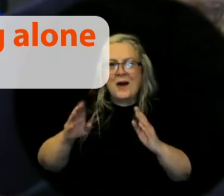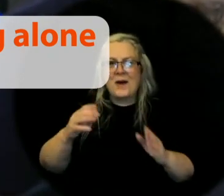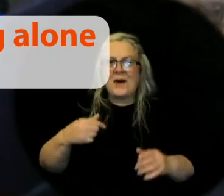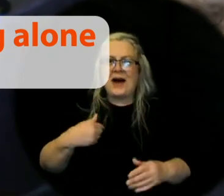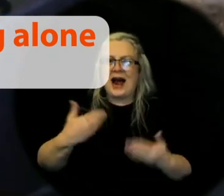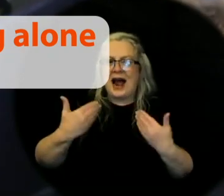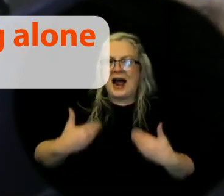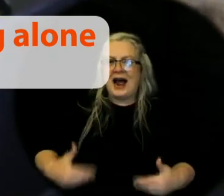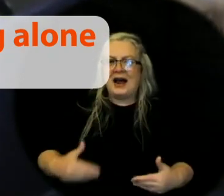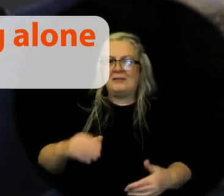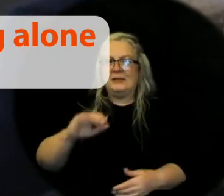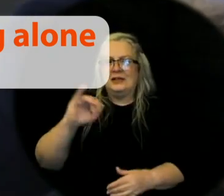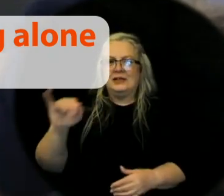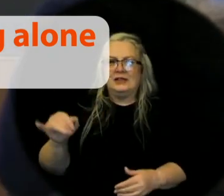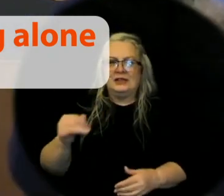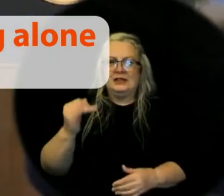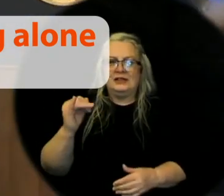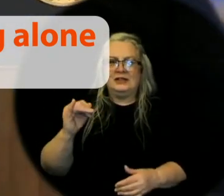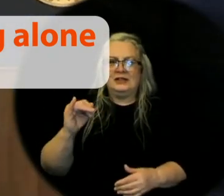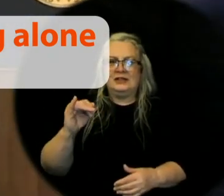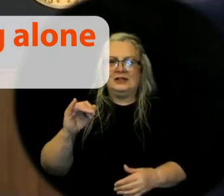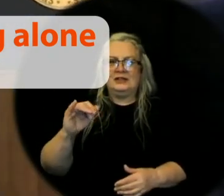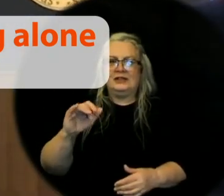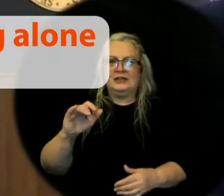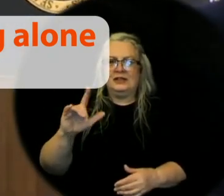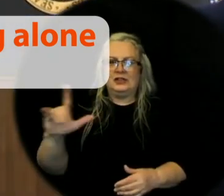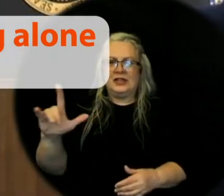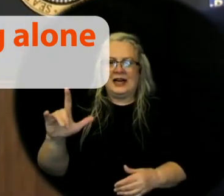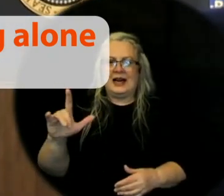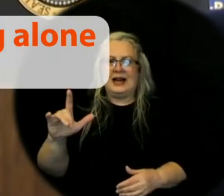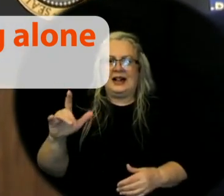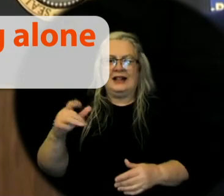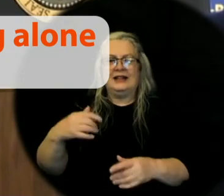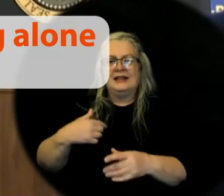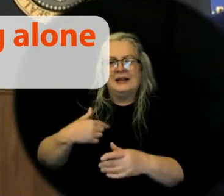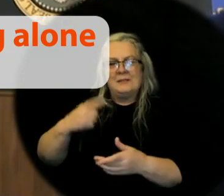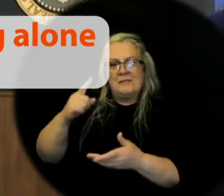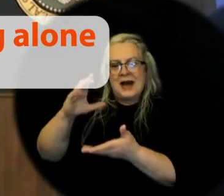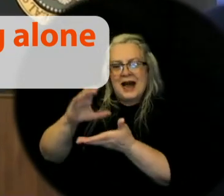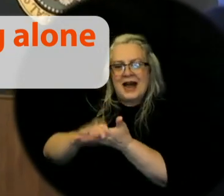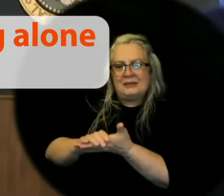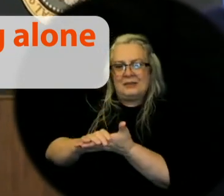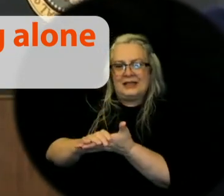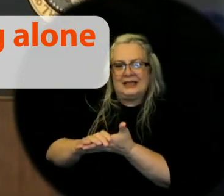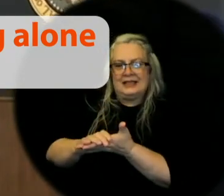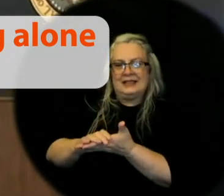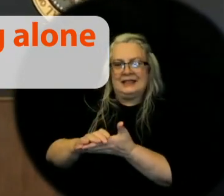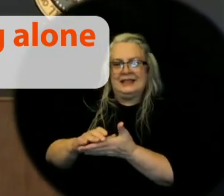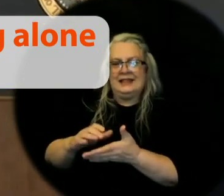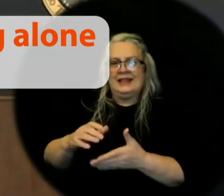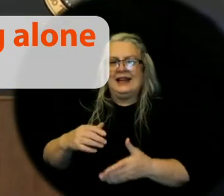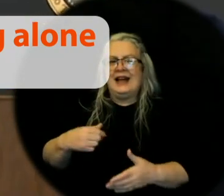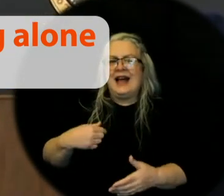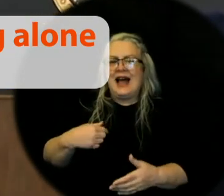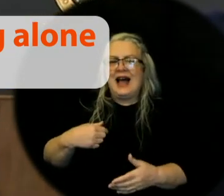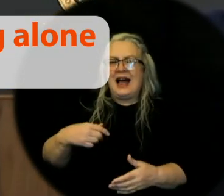She's a Philly girl. So the first thing I'm going to say is, go Eagles, fly Eagles, fly.